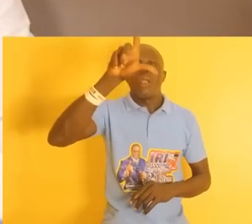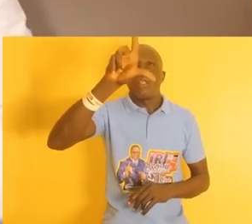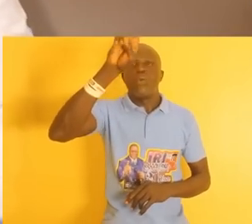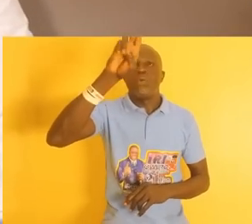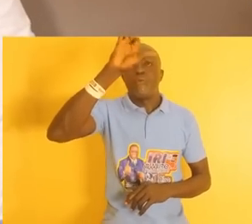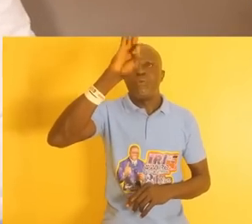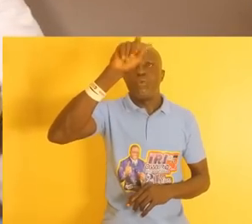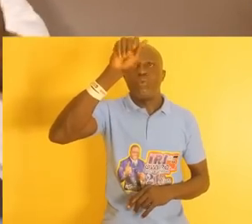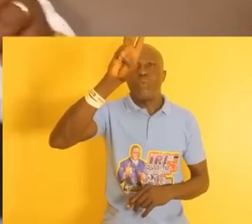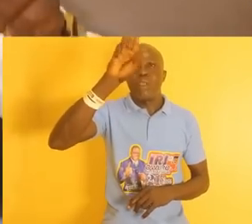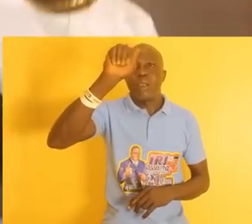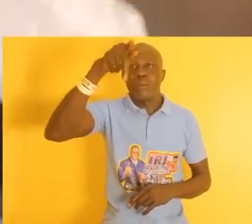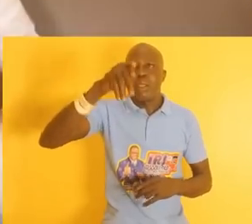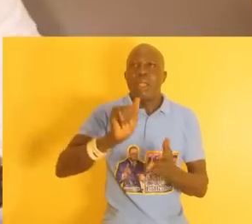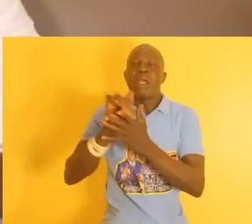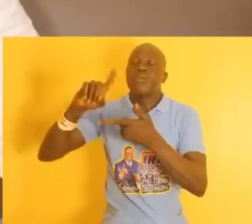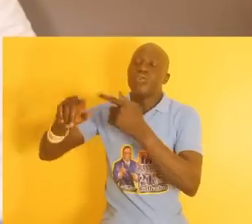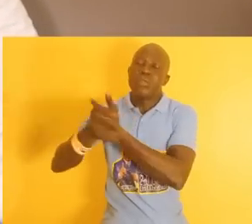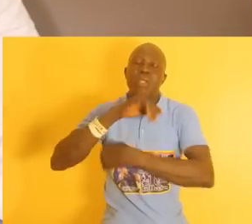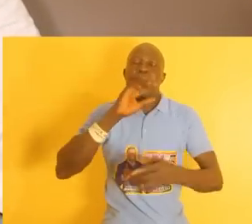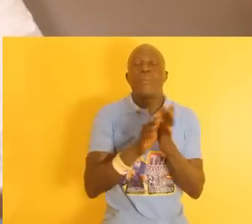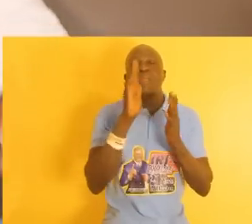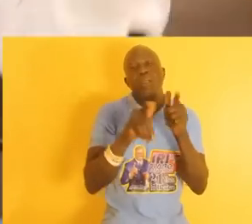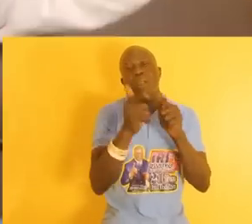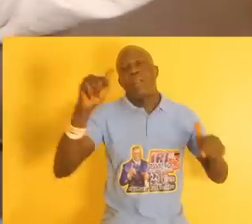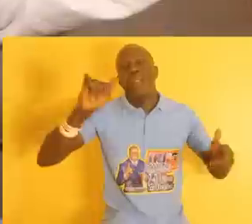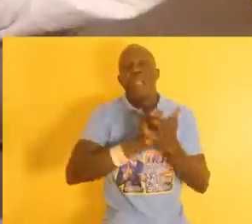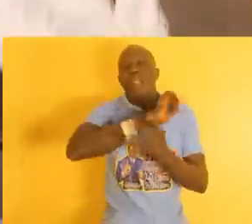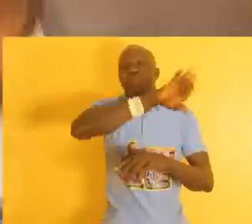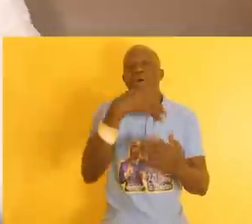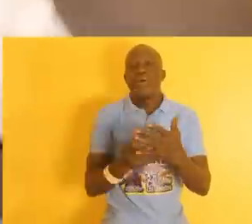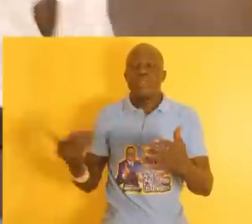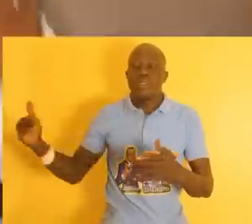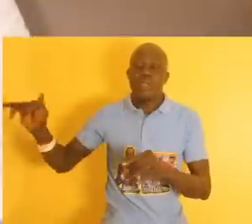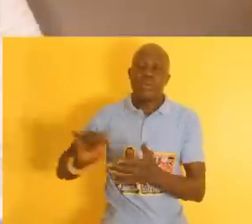that vision will be powerful. The nights will be great. Because we do